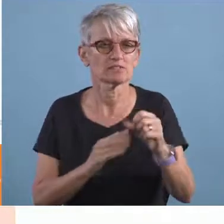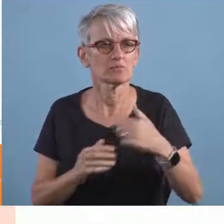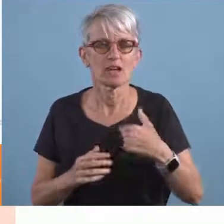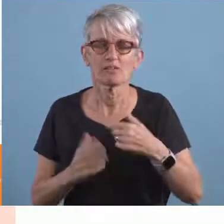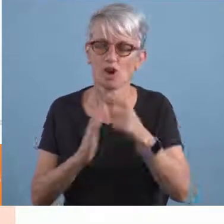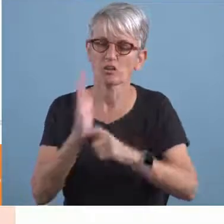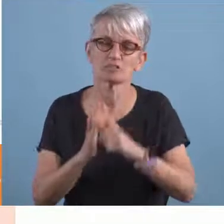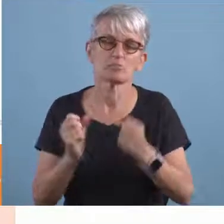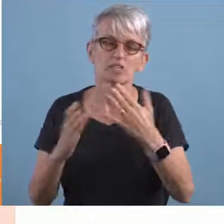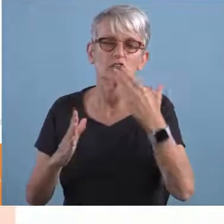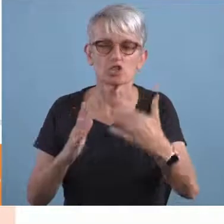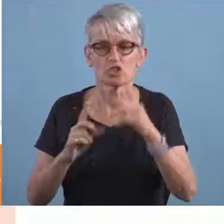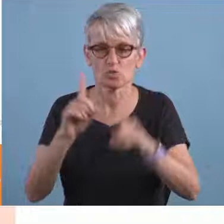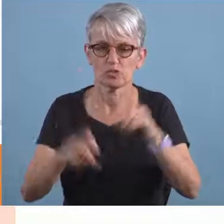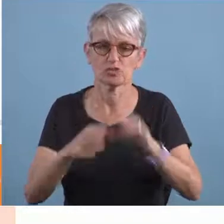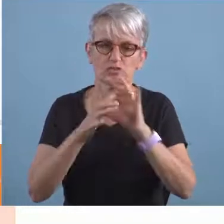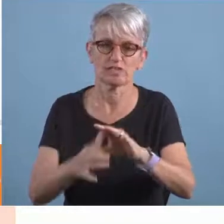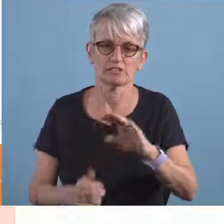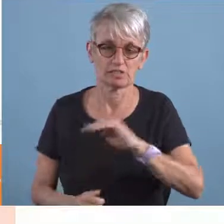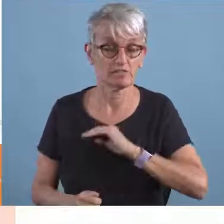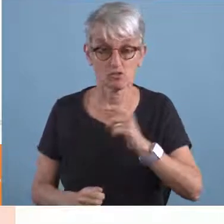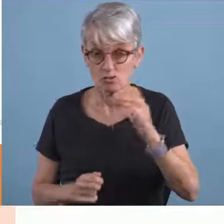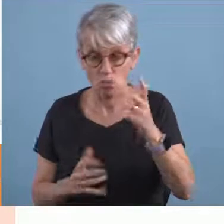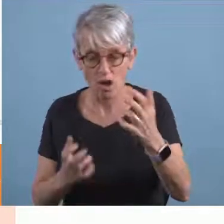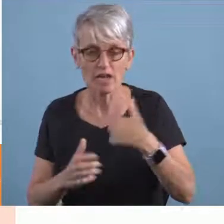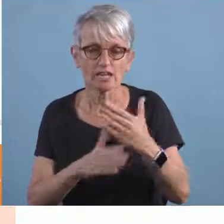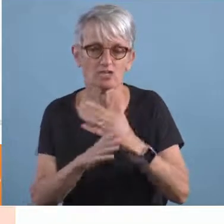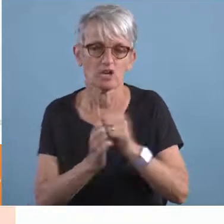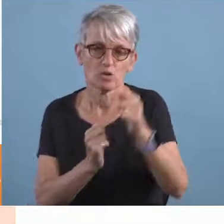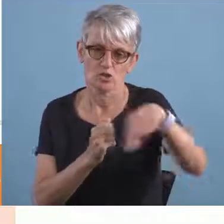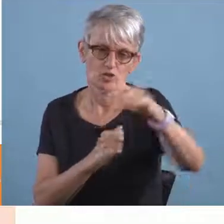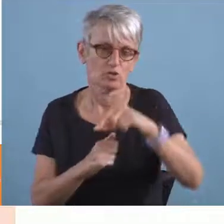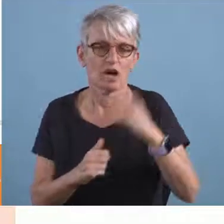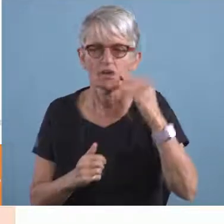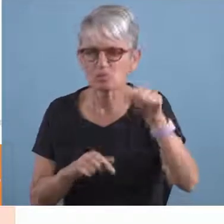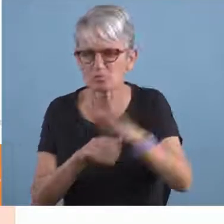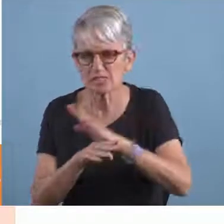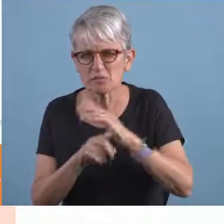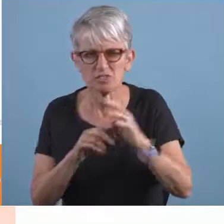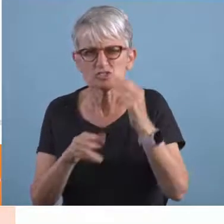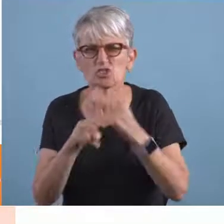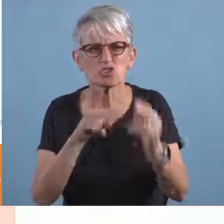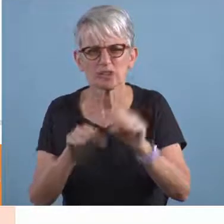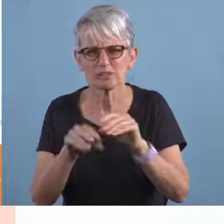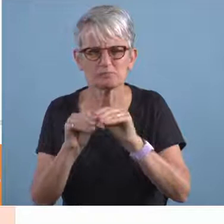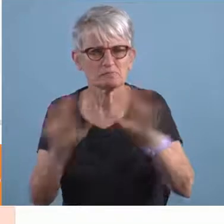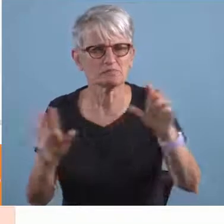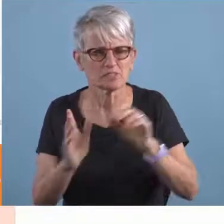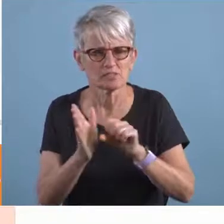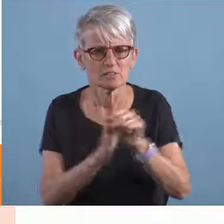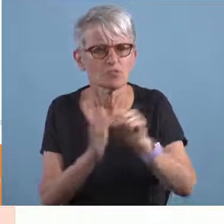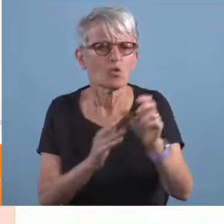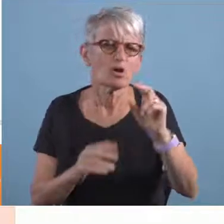with you. And I know how busy everyone is, but even a very short occasional